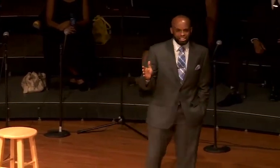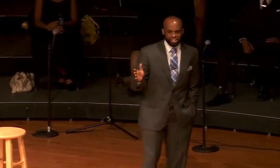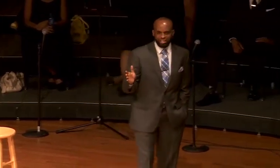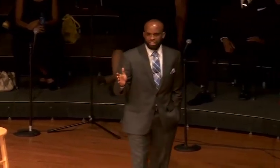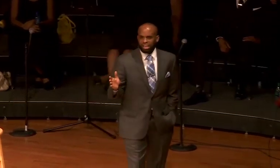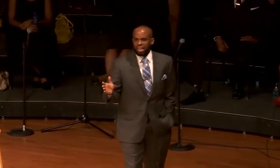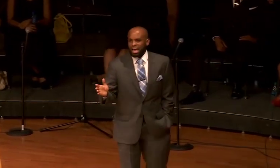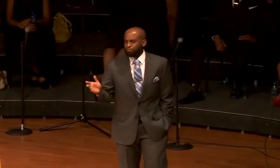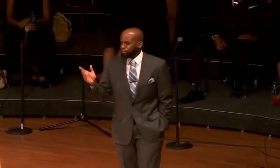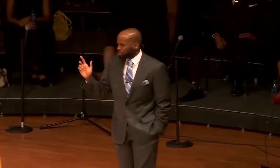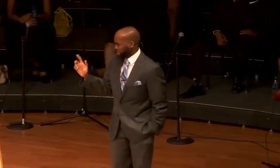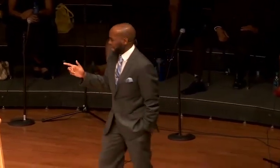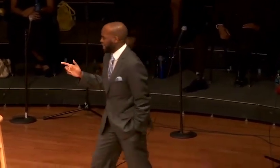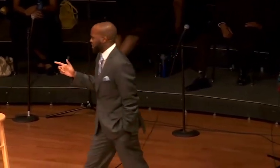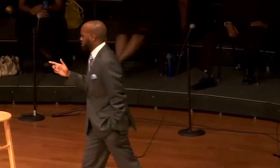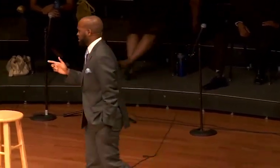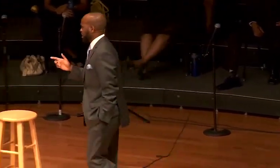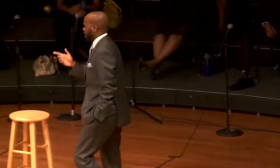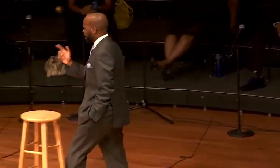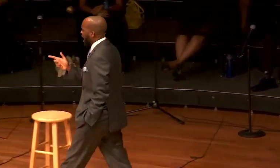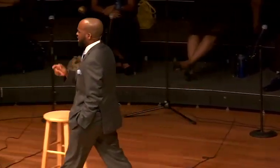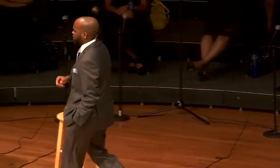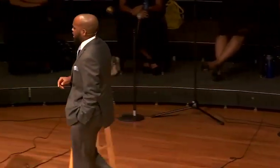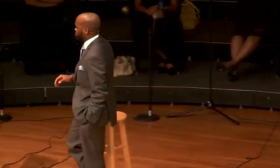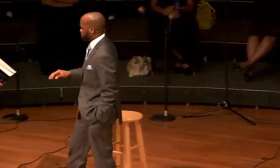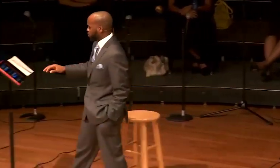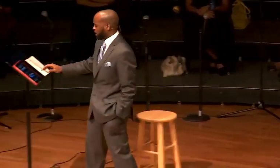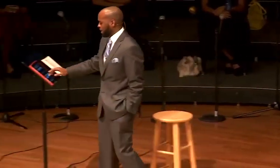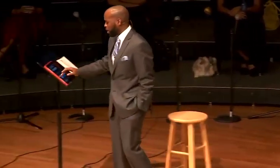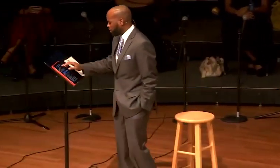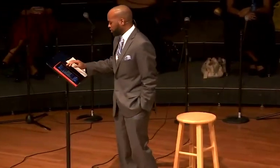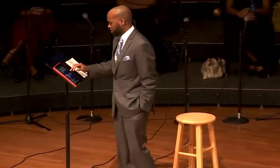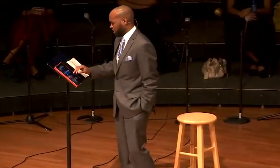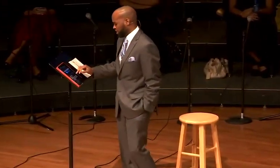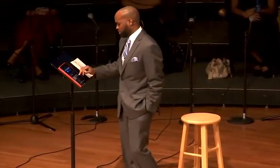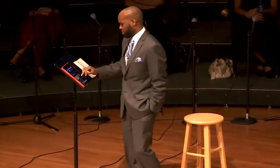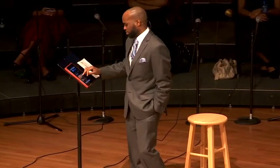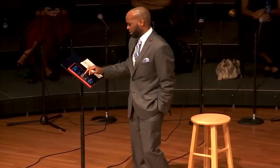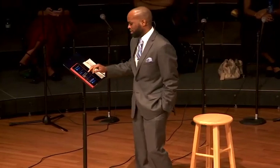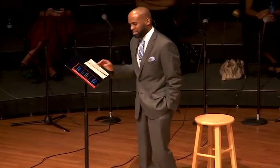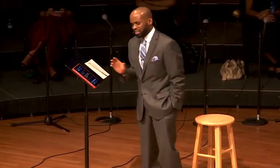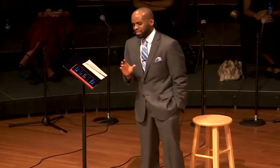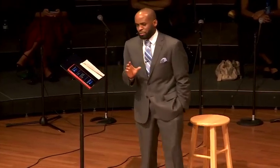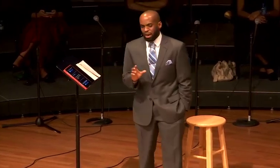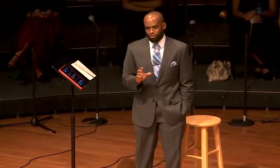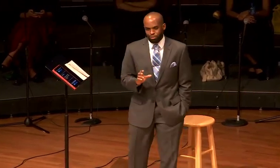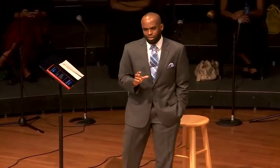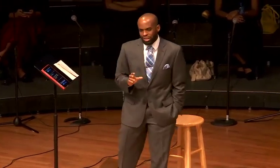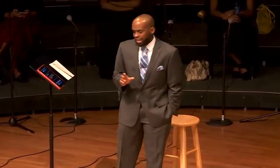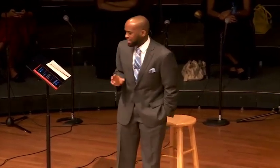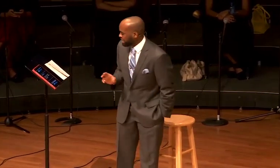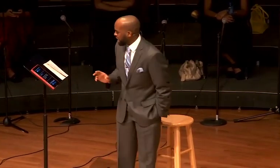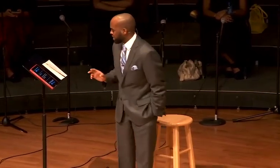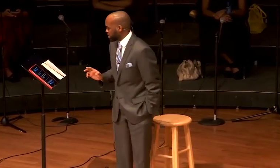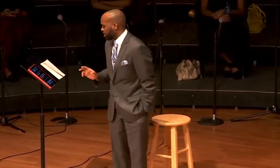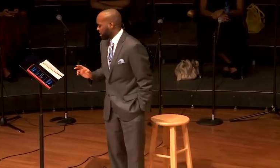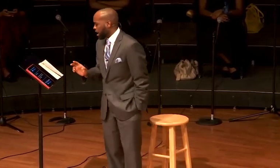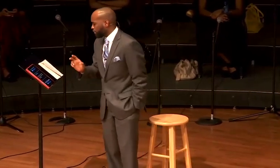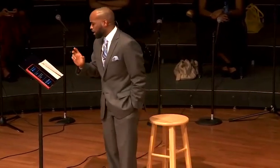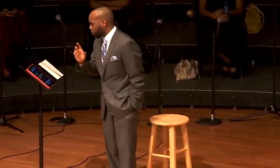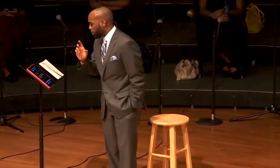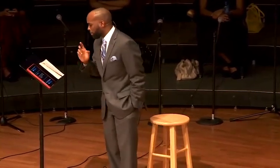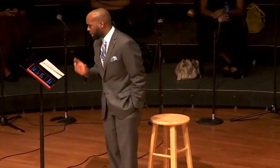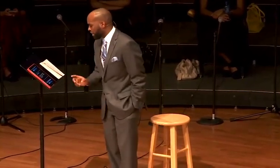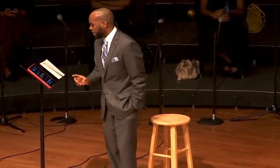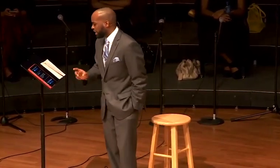of tragedy. And verse 8 in Acts chapter 20, I want you to look at this with me, because this thing is powerful. It says,